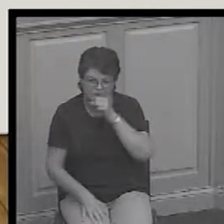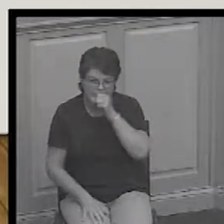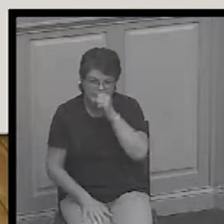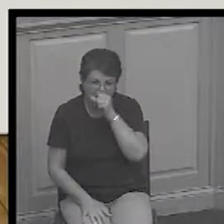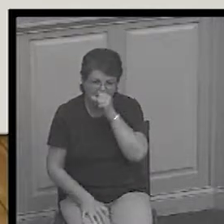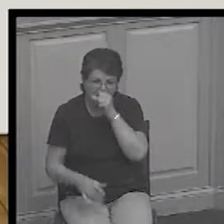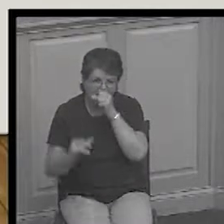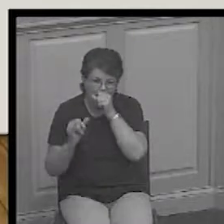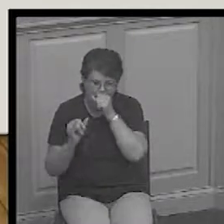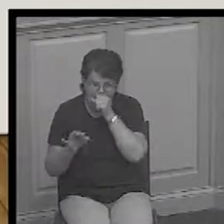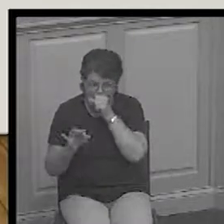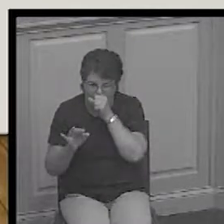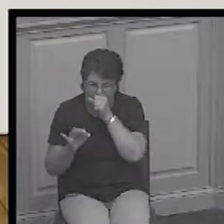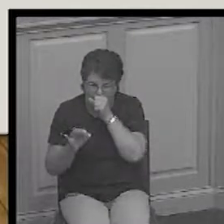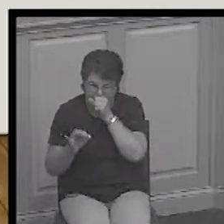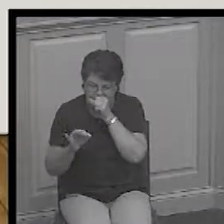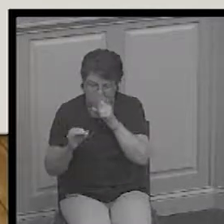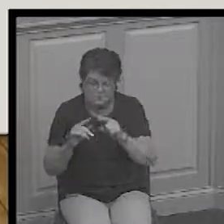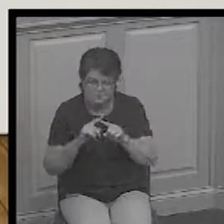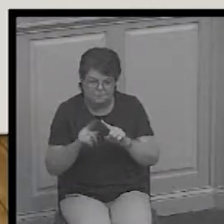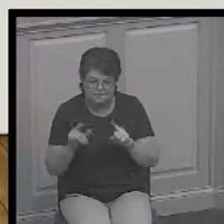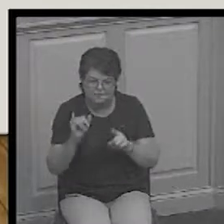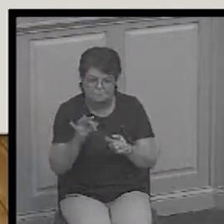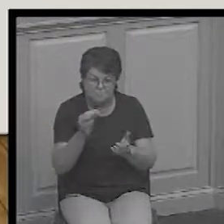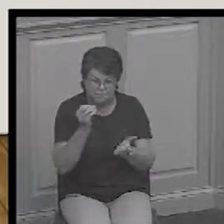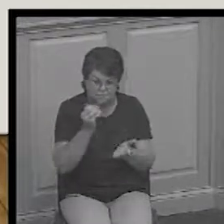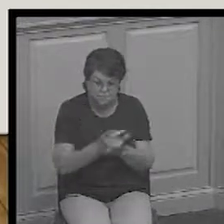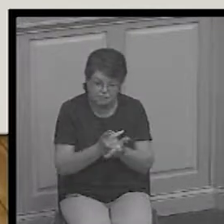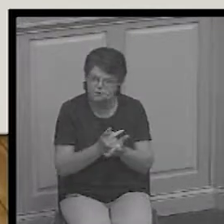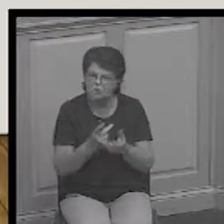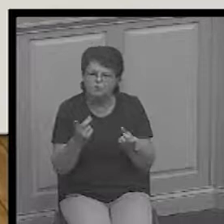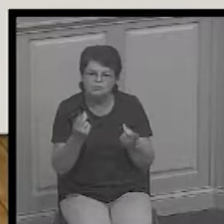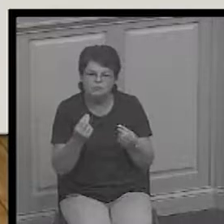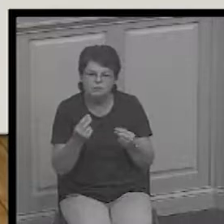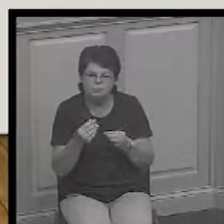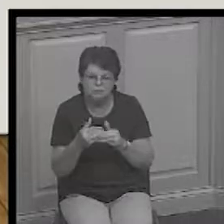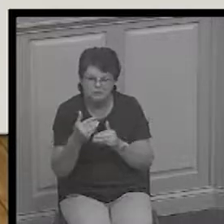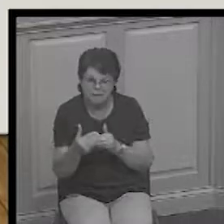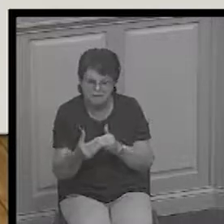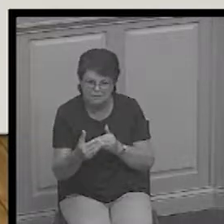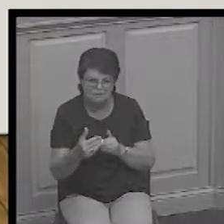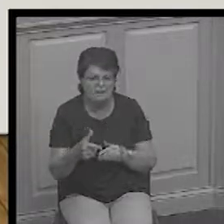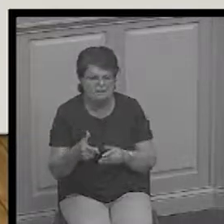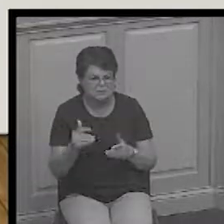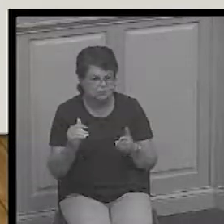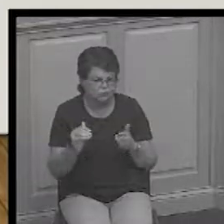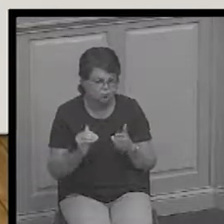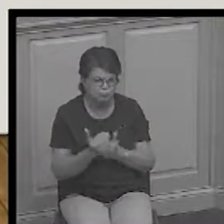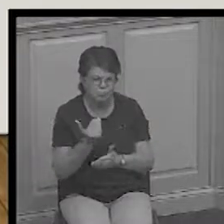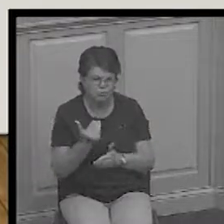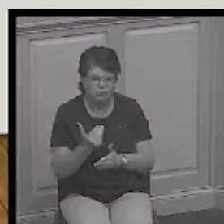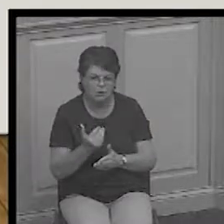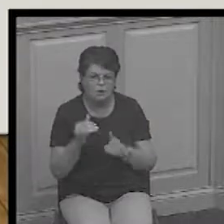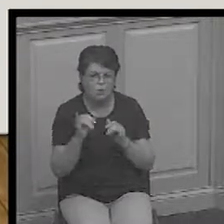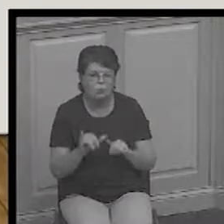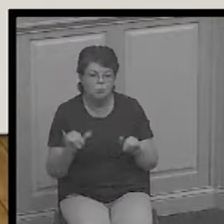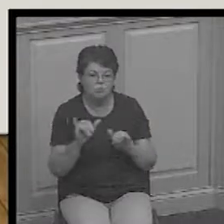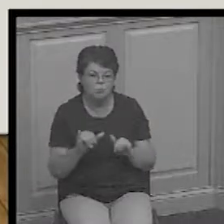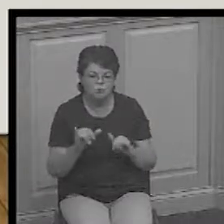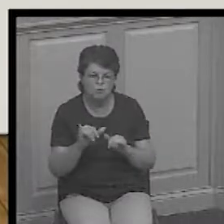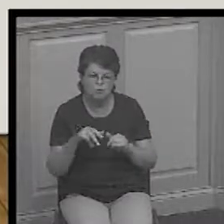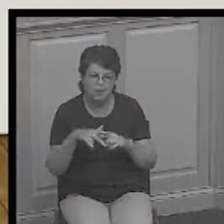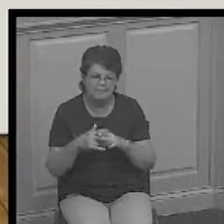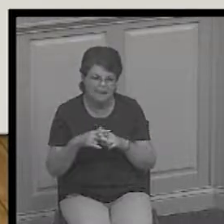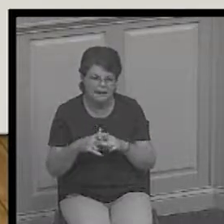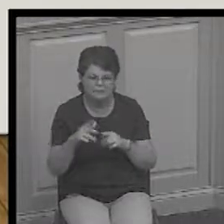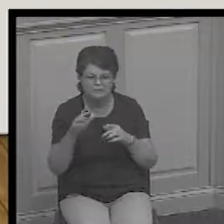it's approved? Then what do I do? So this is something brand new that we didn't have before. Routine maintenance, paint colors,